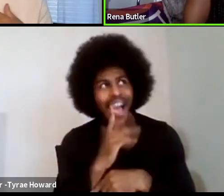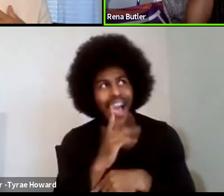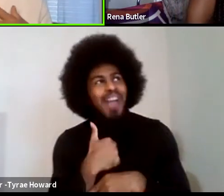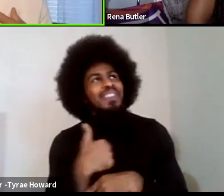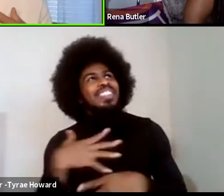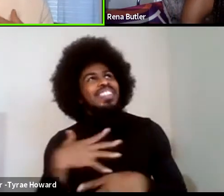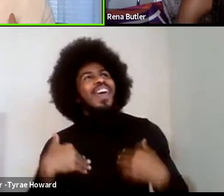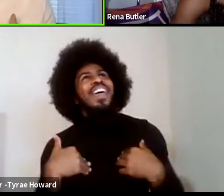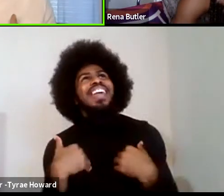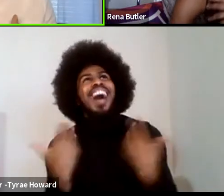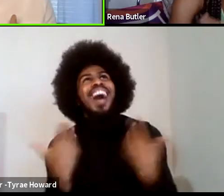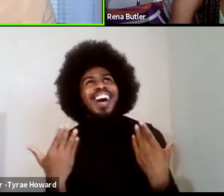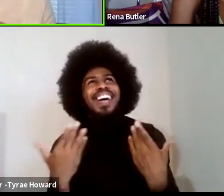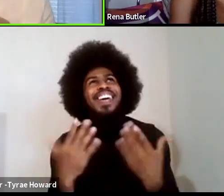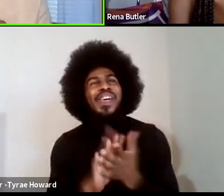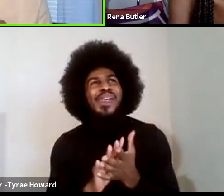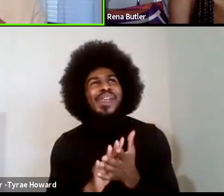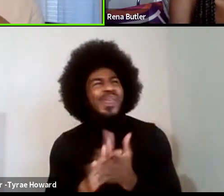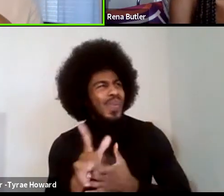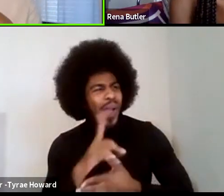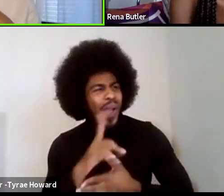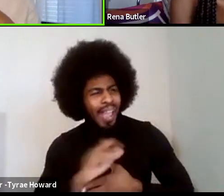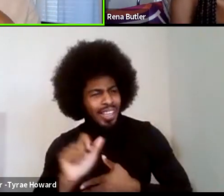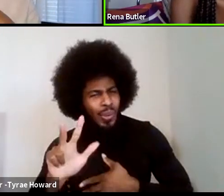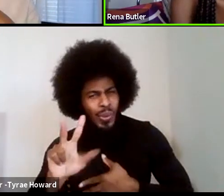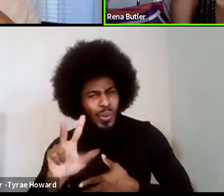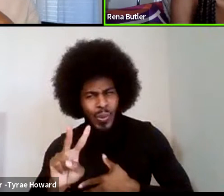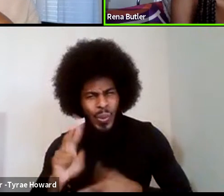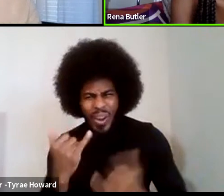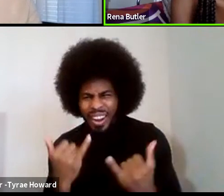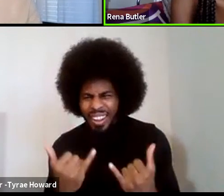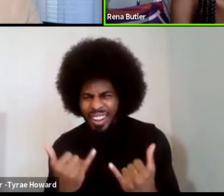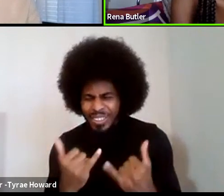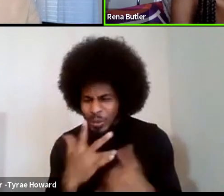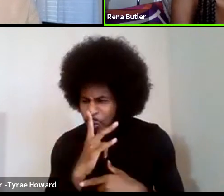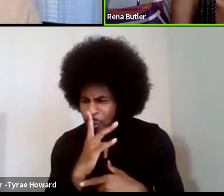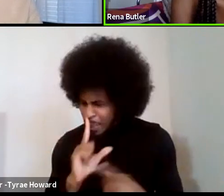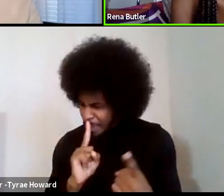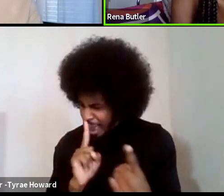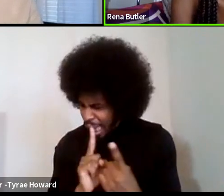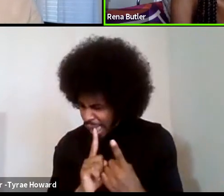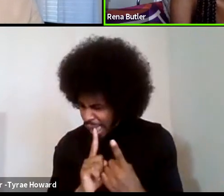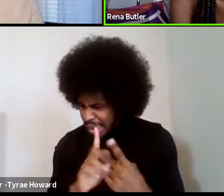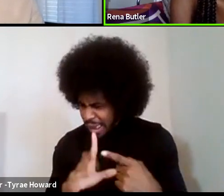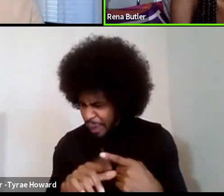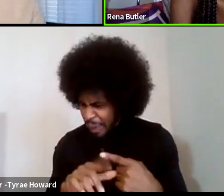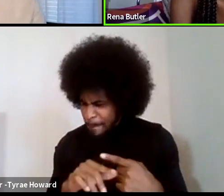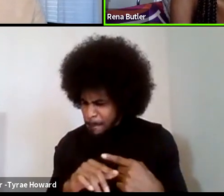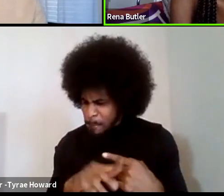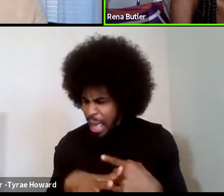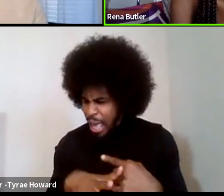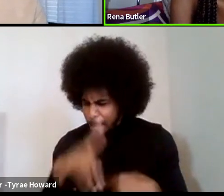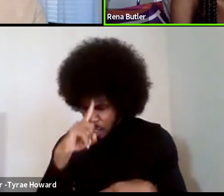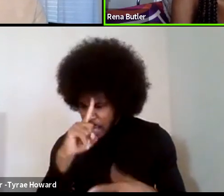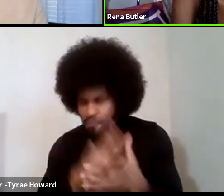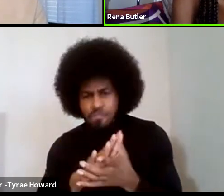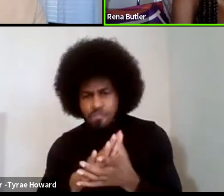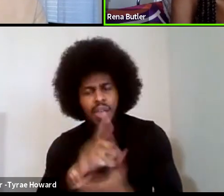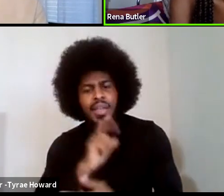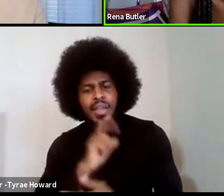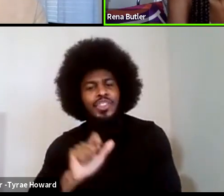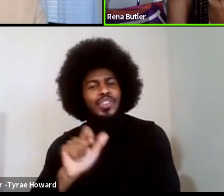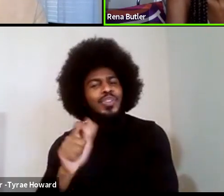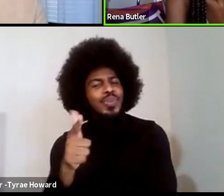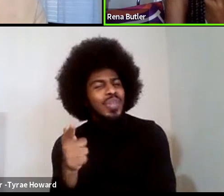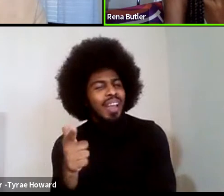Wait, yeah. Okay, so 32. So when did I meet you? You met me at 21. Huh? Yeah, we've